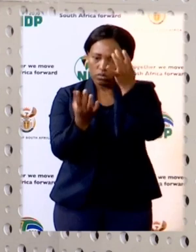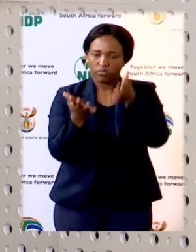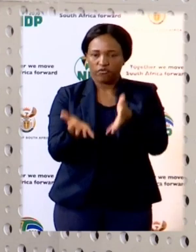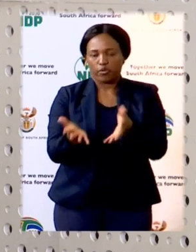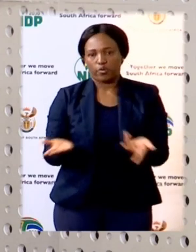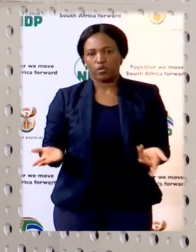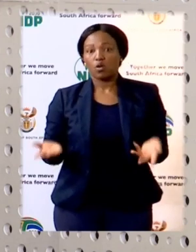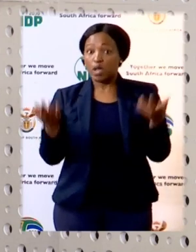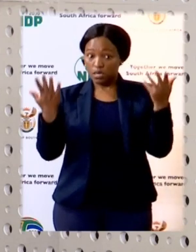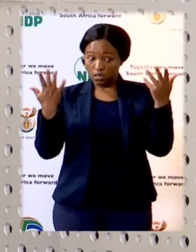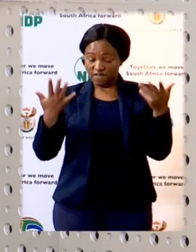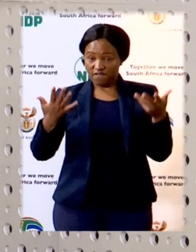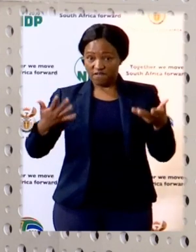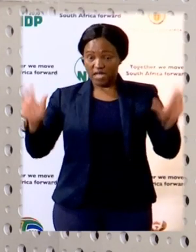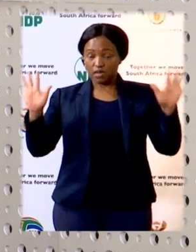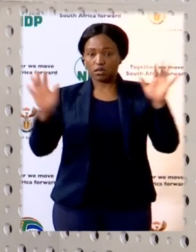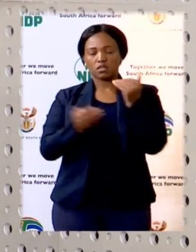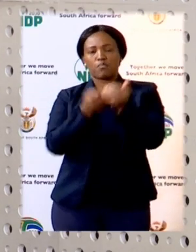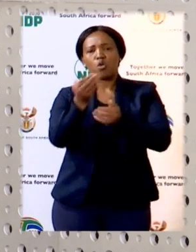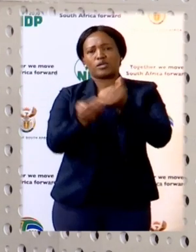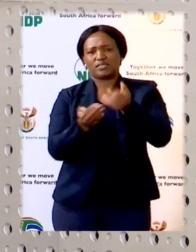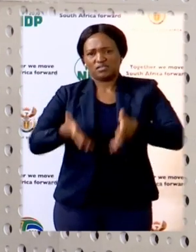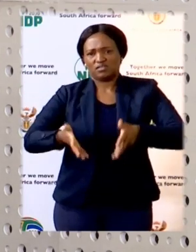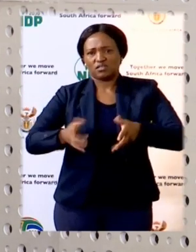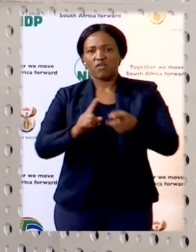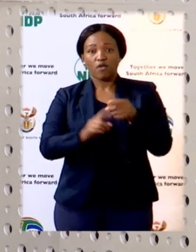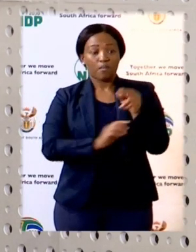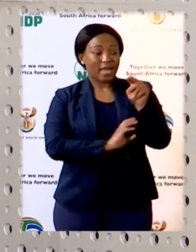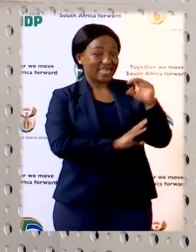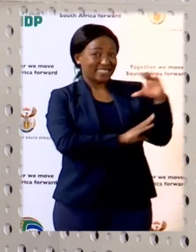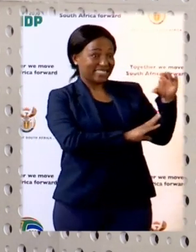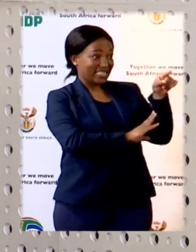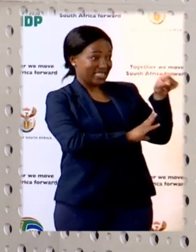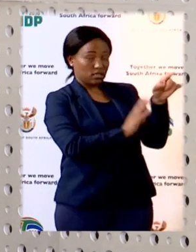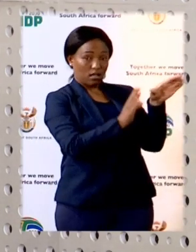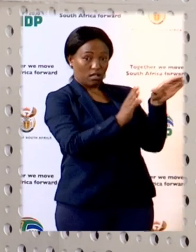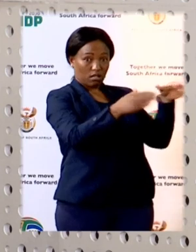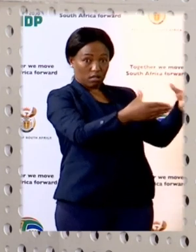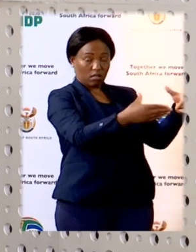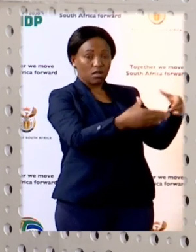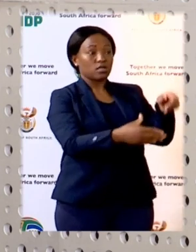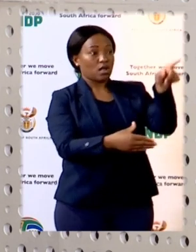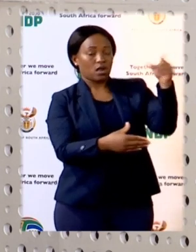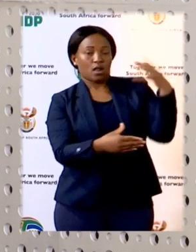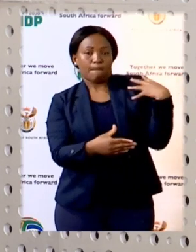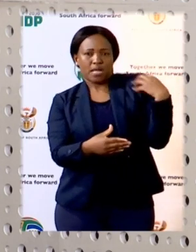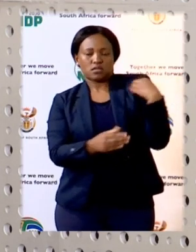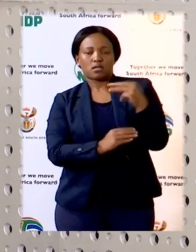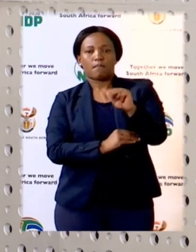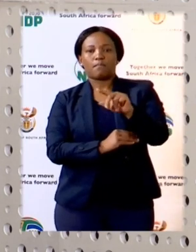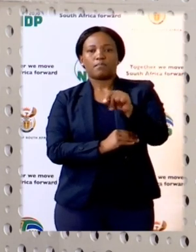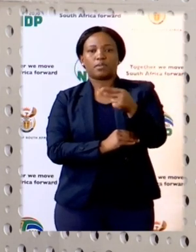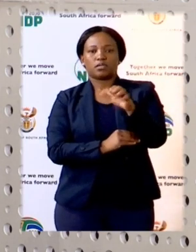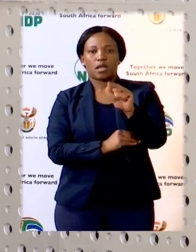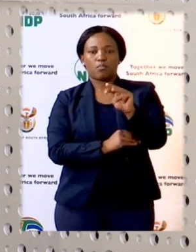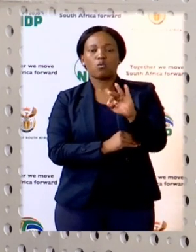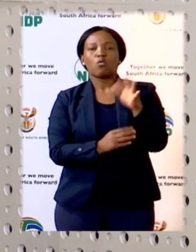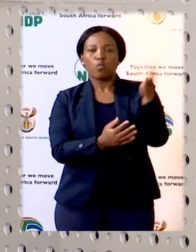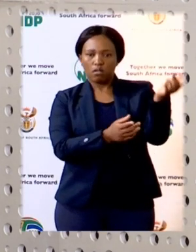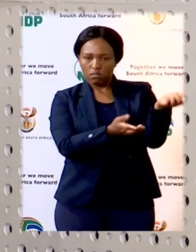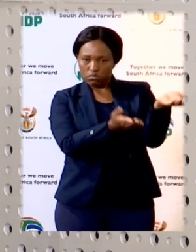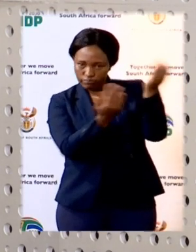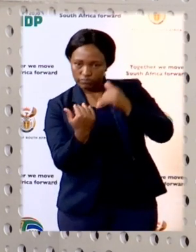here for. Once we are done with the process from the NCC, Minister Mthembu will call that media briefing and a delegation